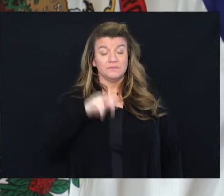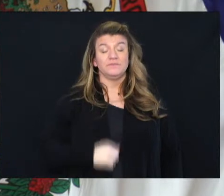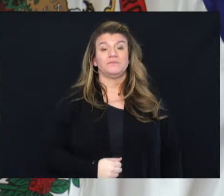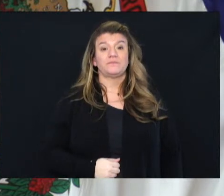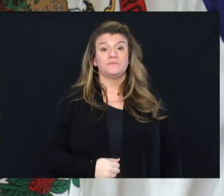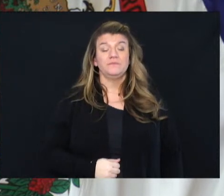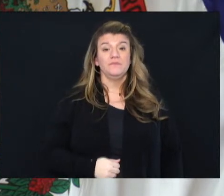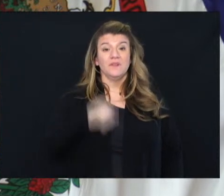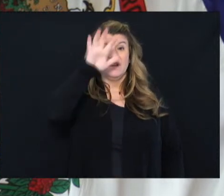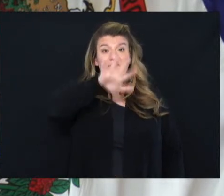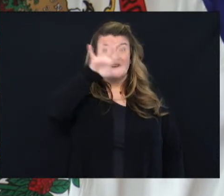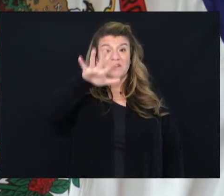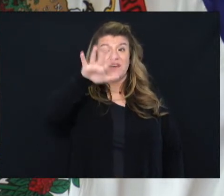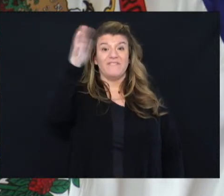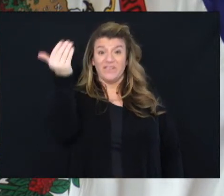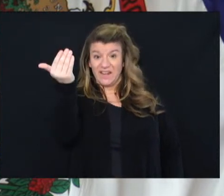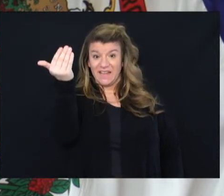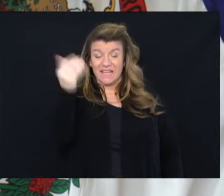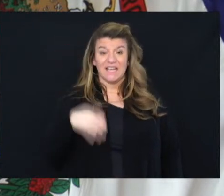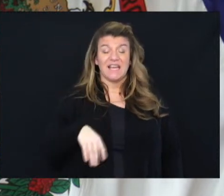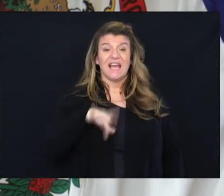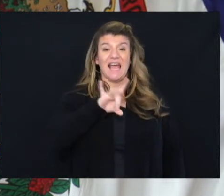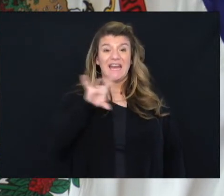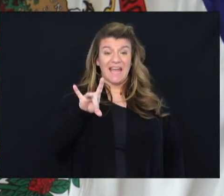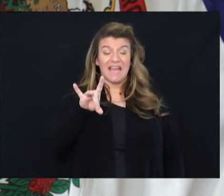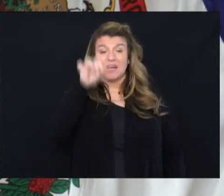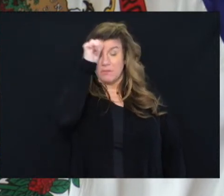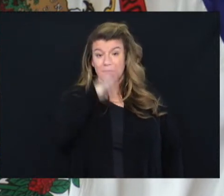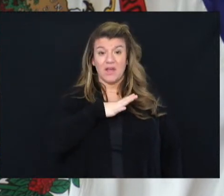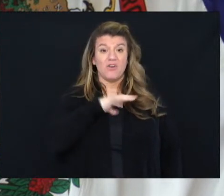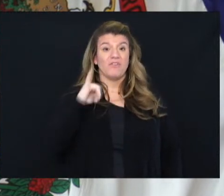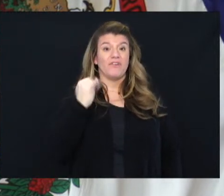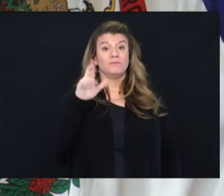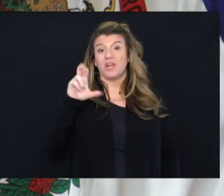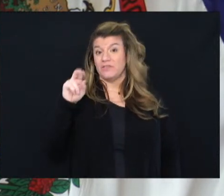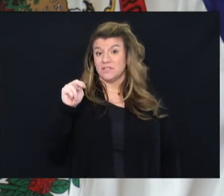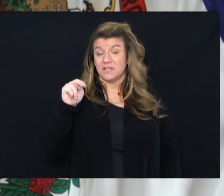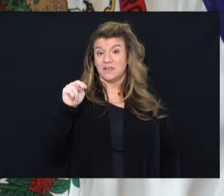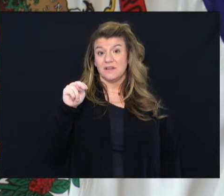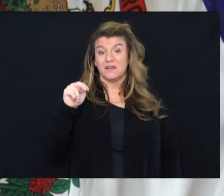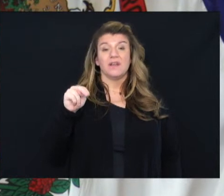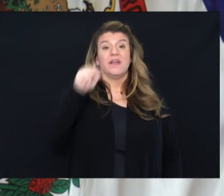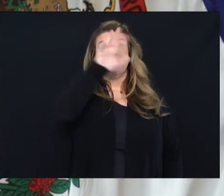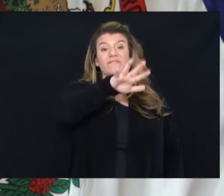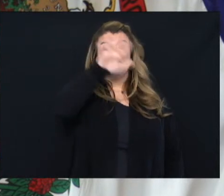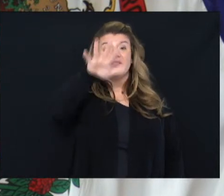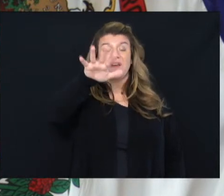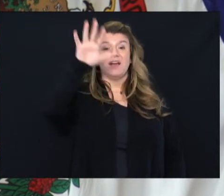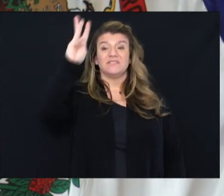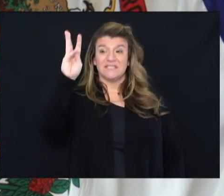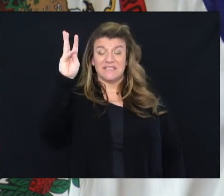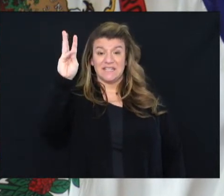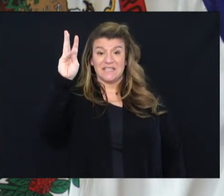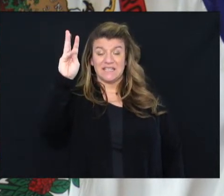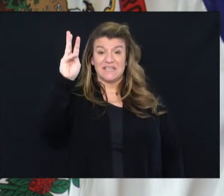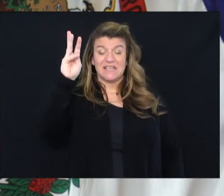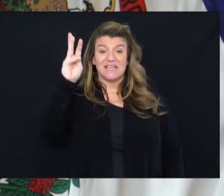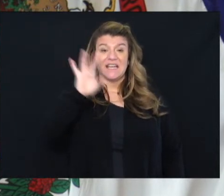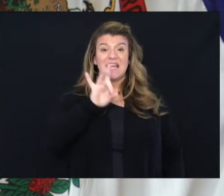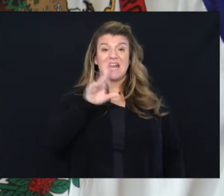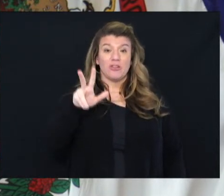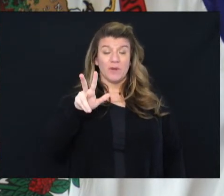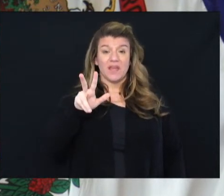The 5,515th death is an 88-year-old male from Jefferson County. The 5,516th death is